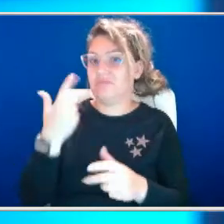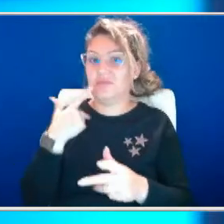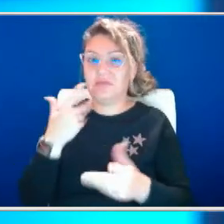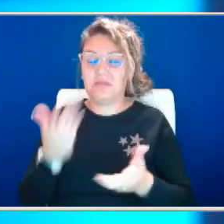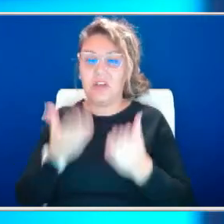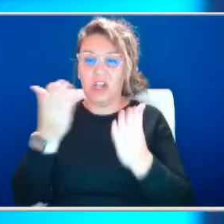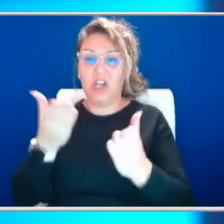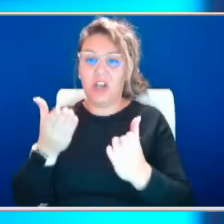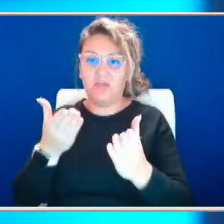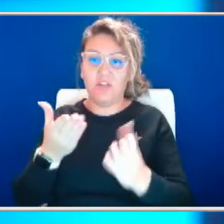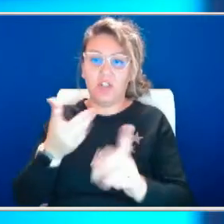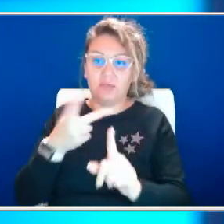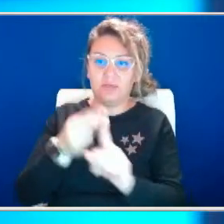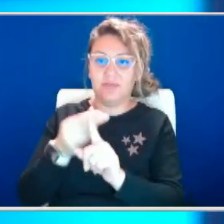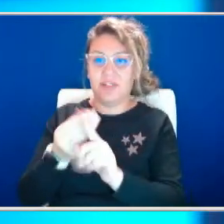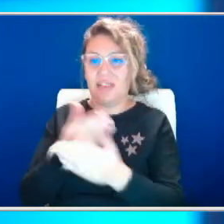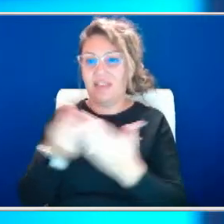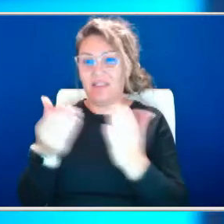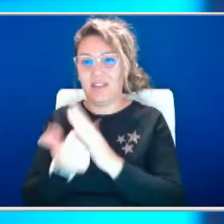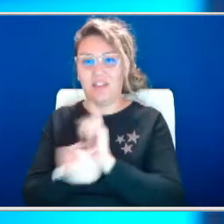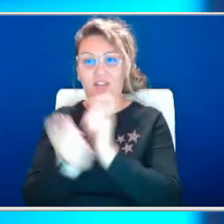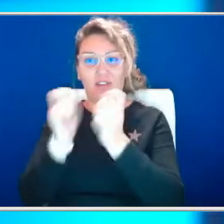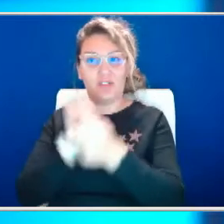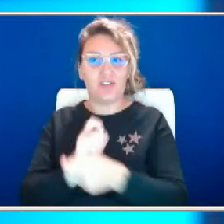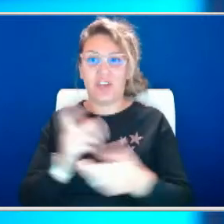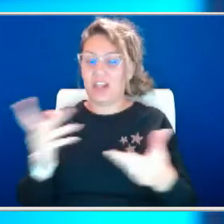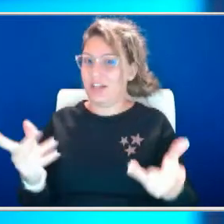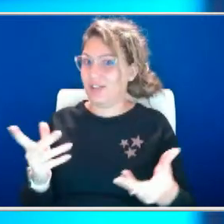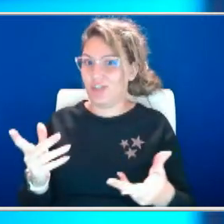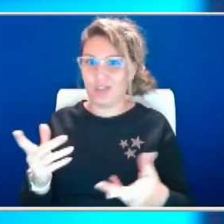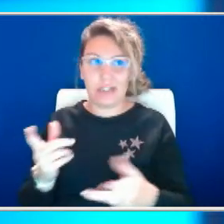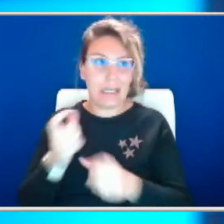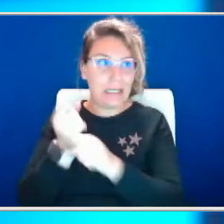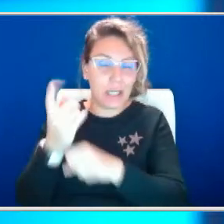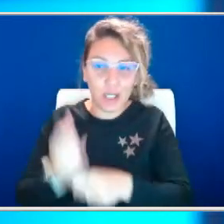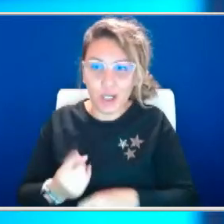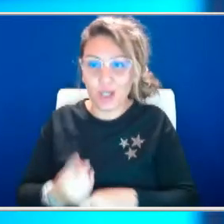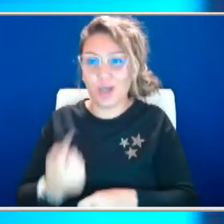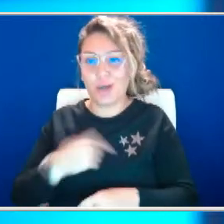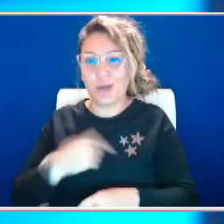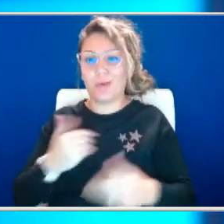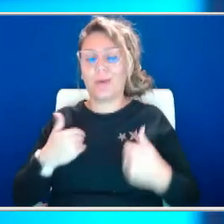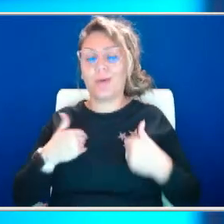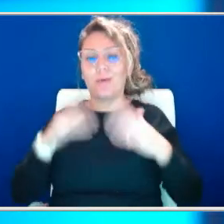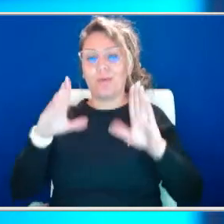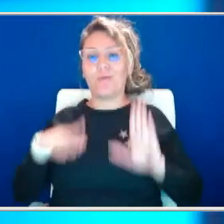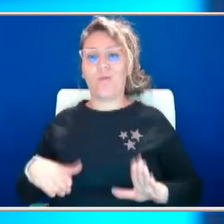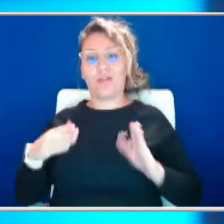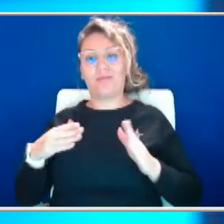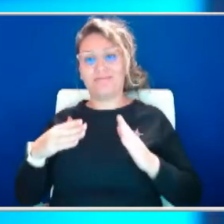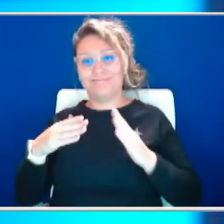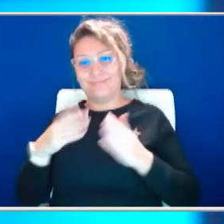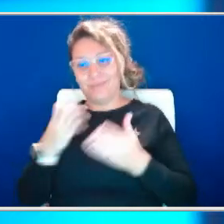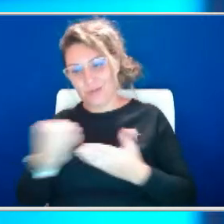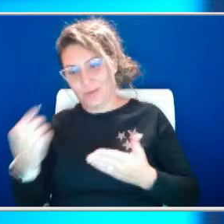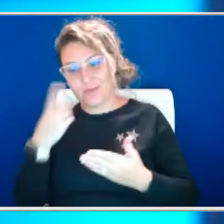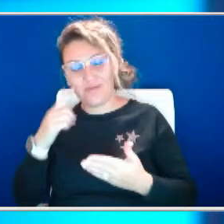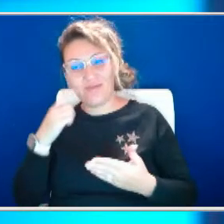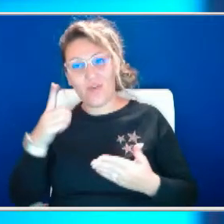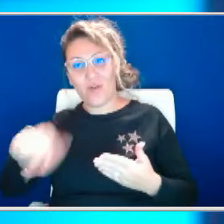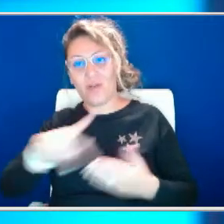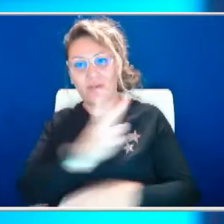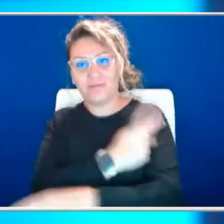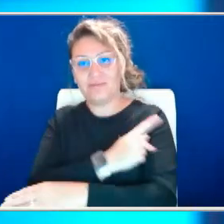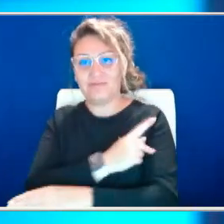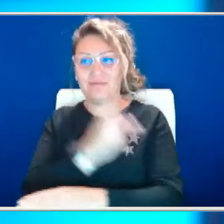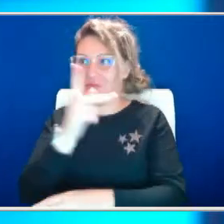things change really on a quarterly or a year-to-year basis. You know, we just got this great tool in our toolbox for these patients, you know, just a year ago.